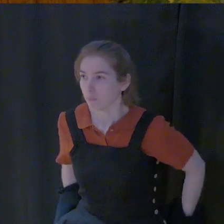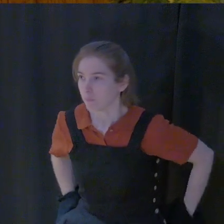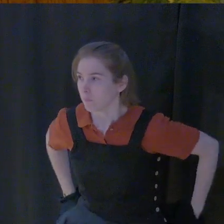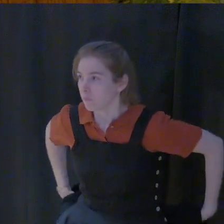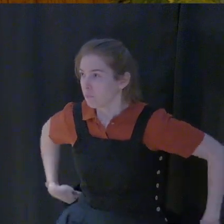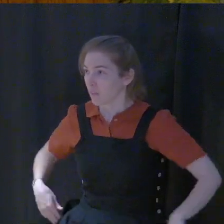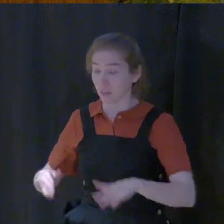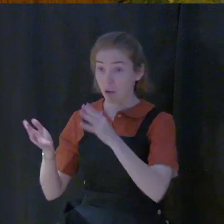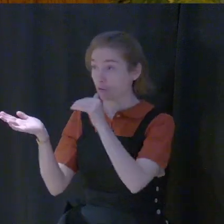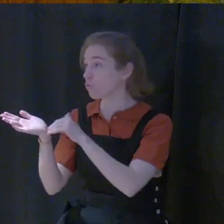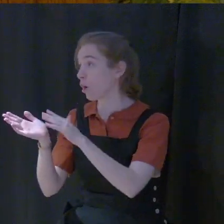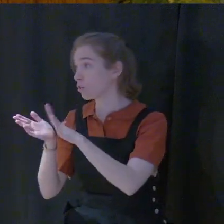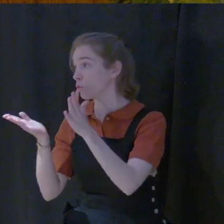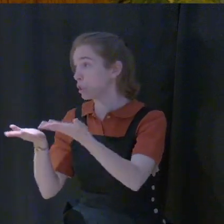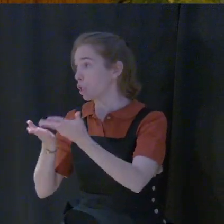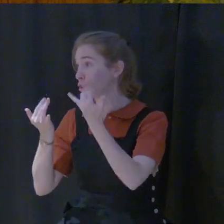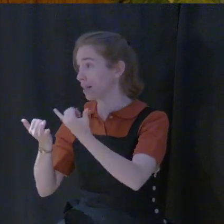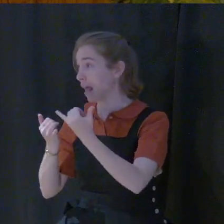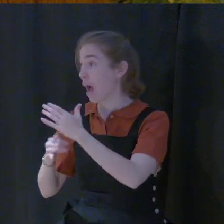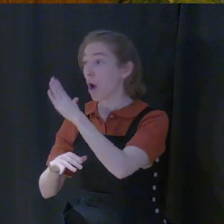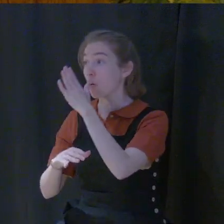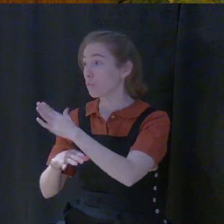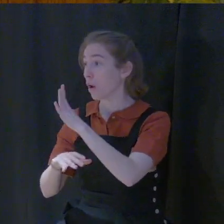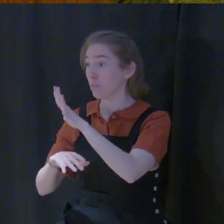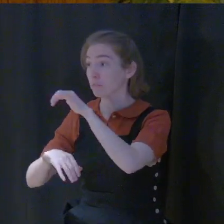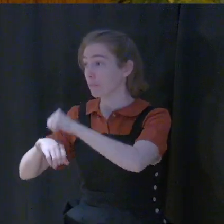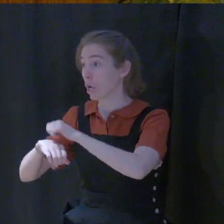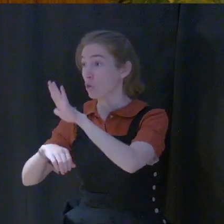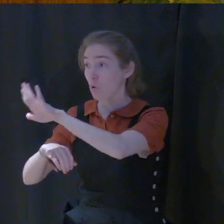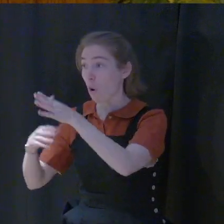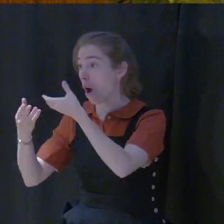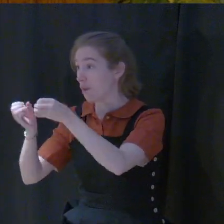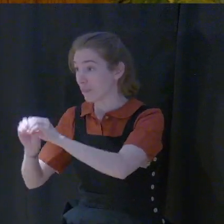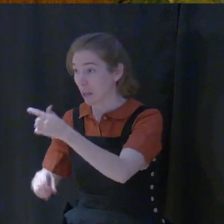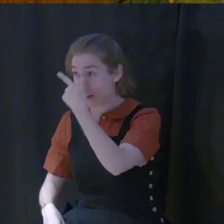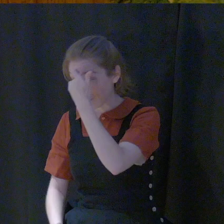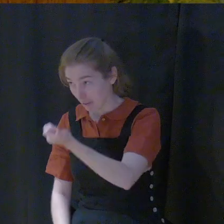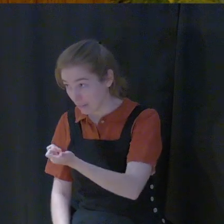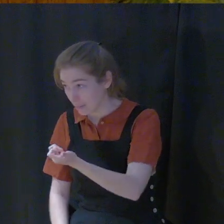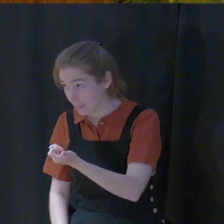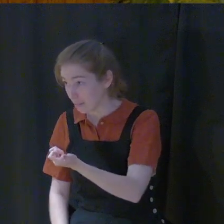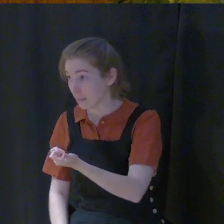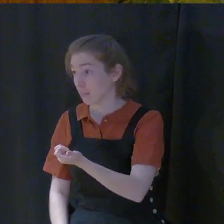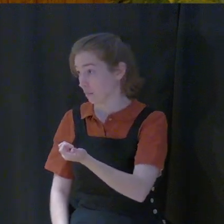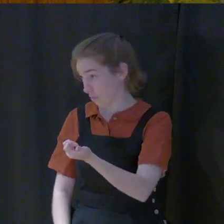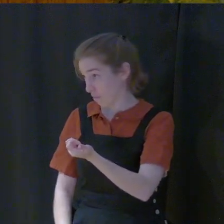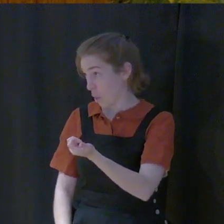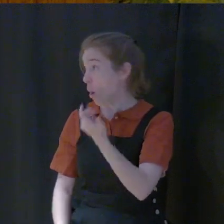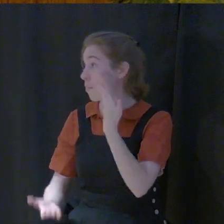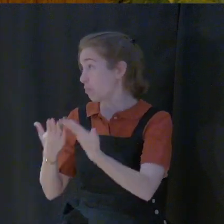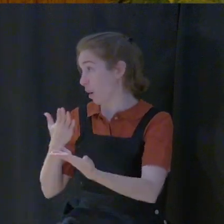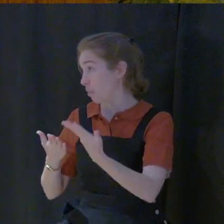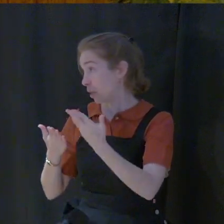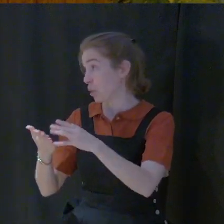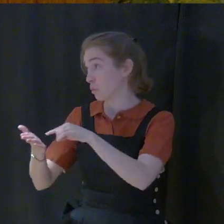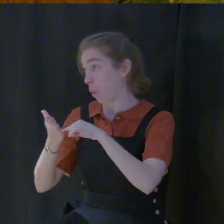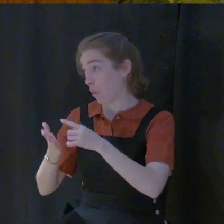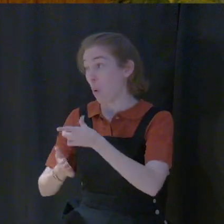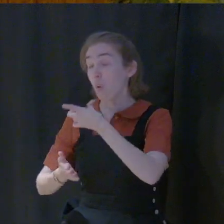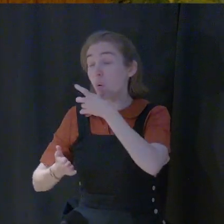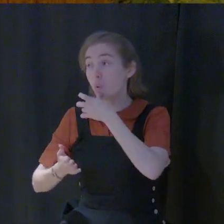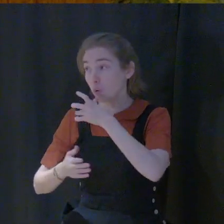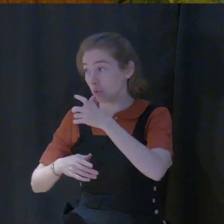Now, any doctors that are here today, I will never make an appointment at your office because you probably show me whose time is more